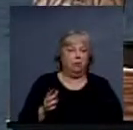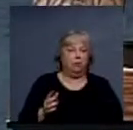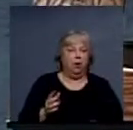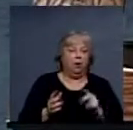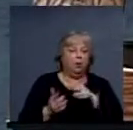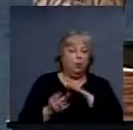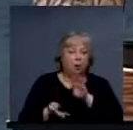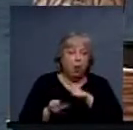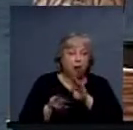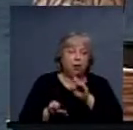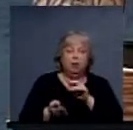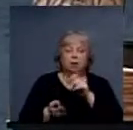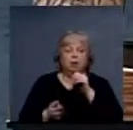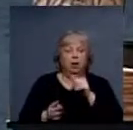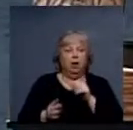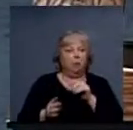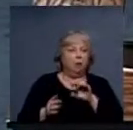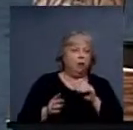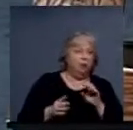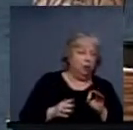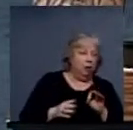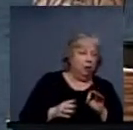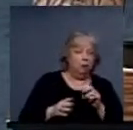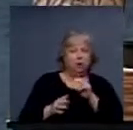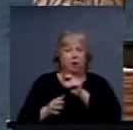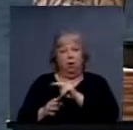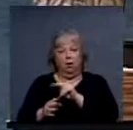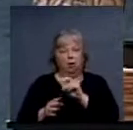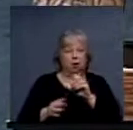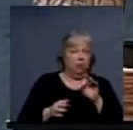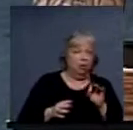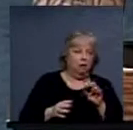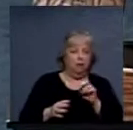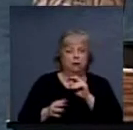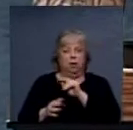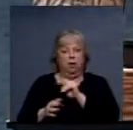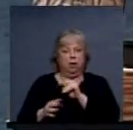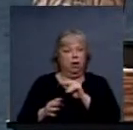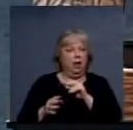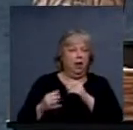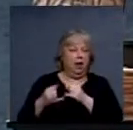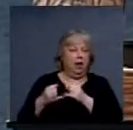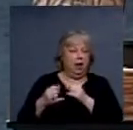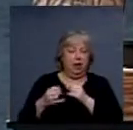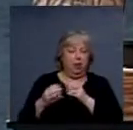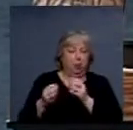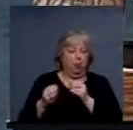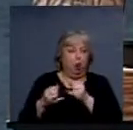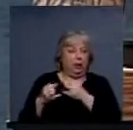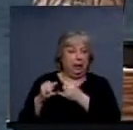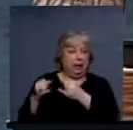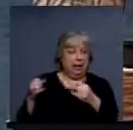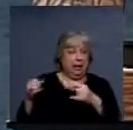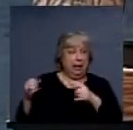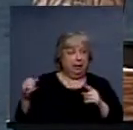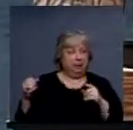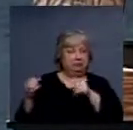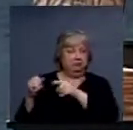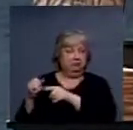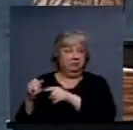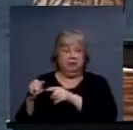off and turned it back on, and the same noise level was at the property line, Mr. Clark's, regardless of dogs barking or